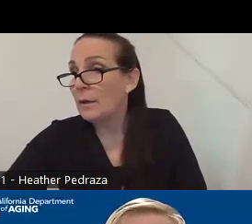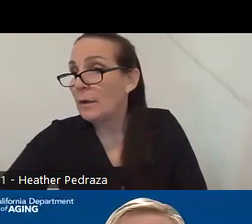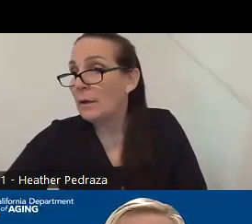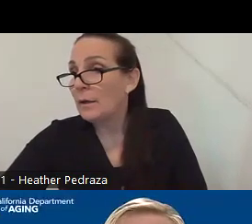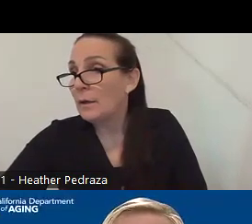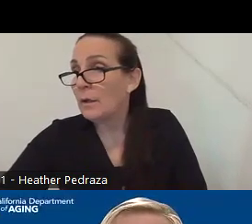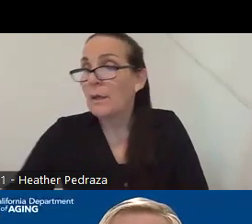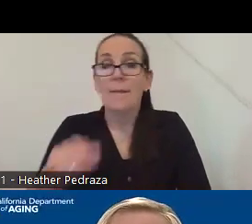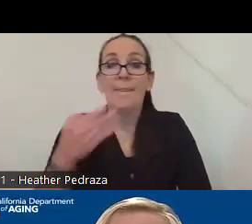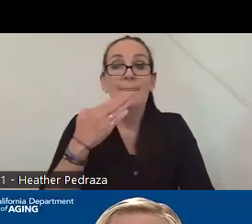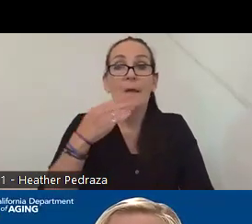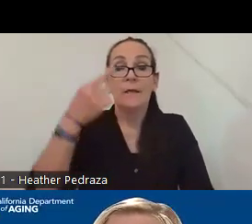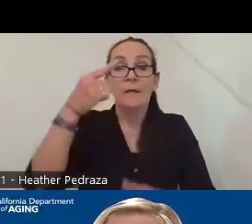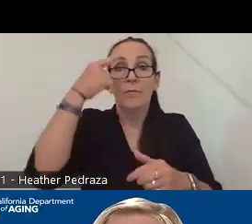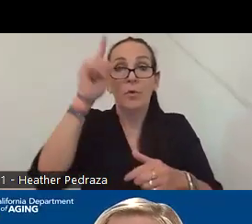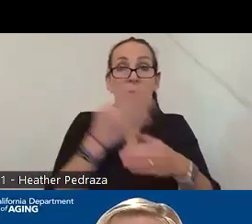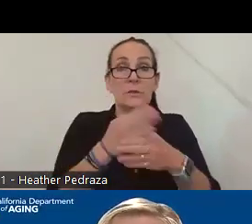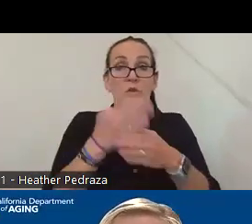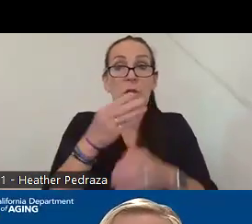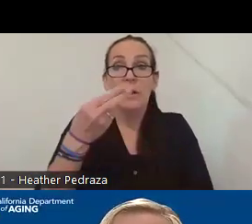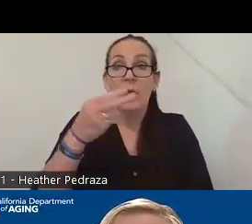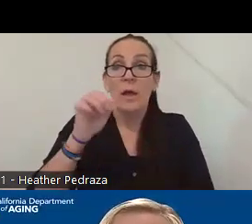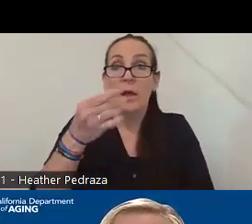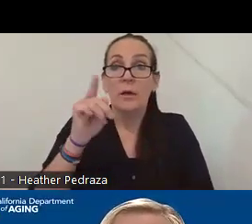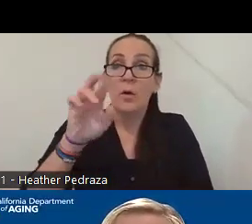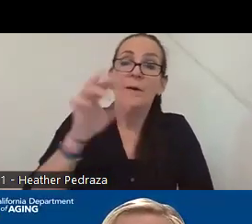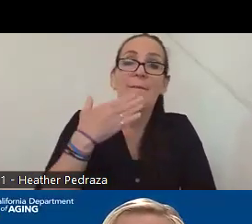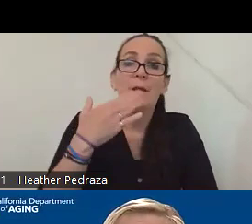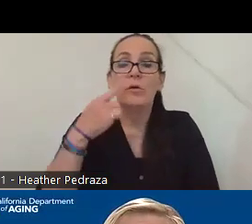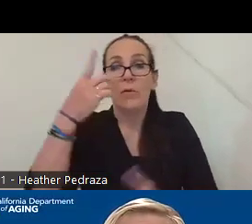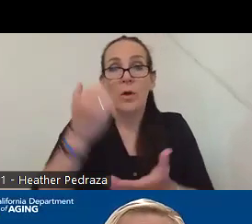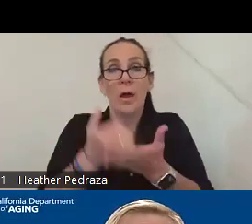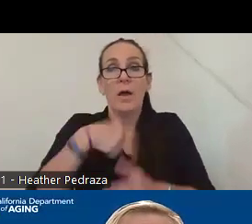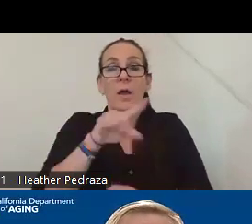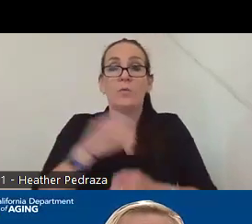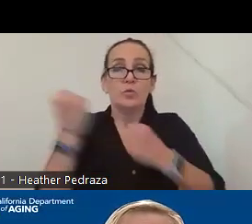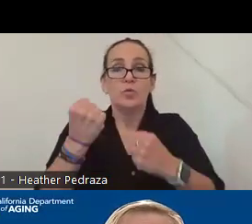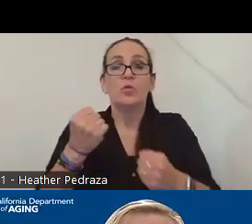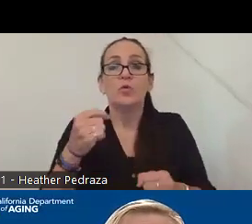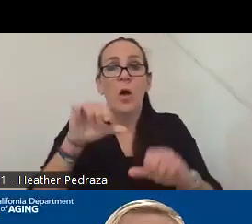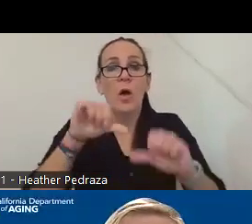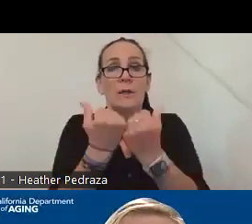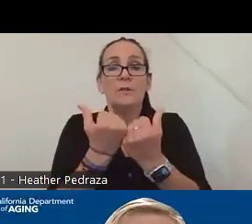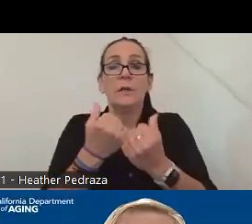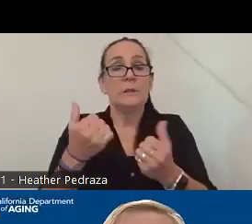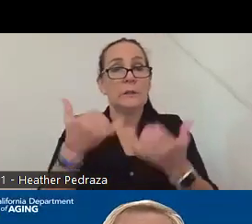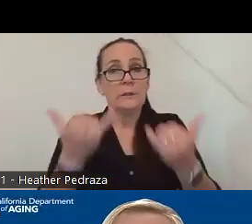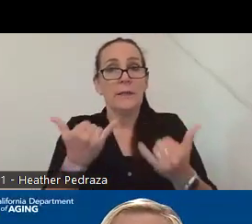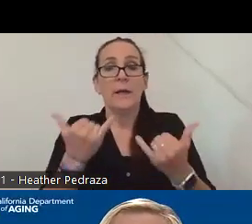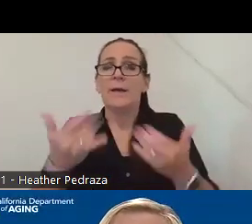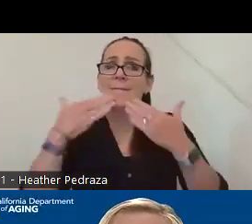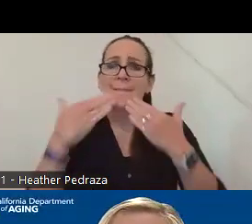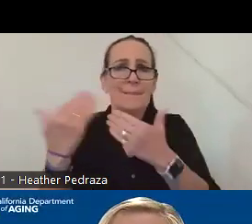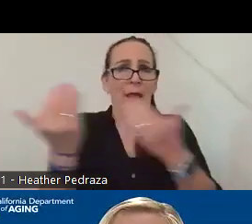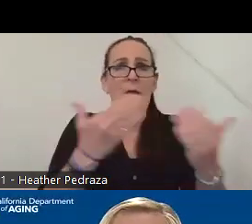and Hagar, thank you for helping us construct such a strong agenda for today. To all of you, thank you.